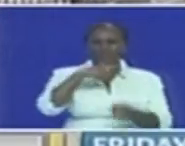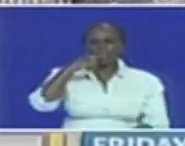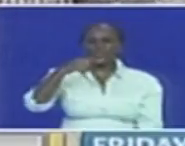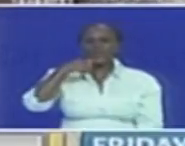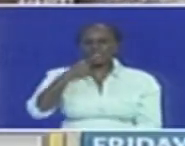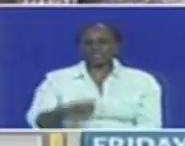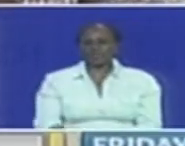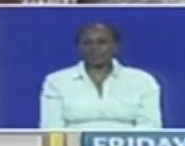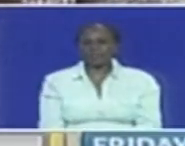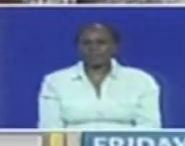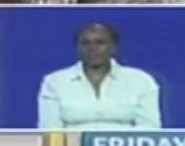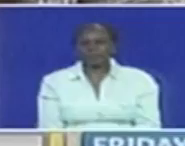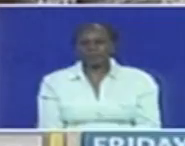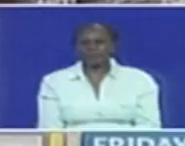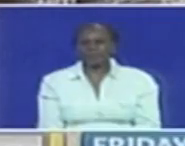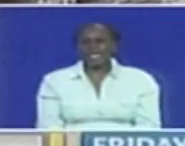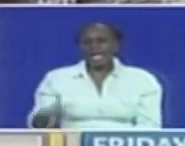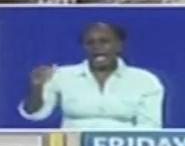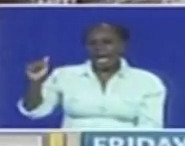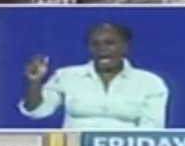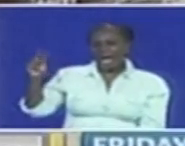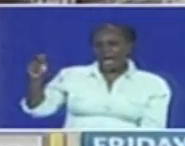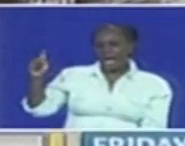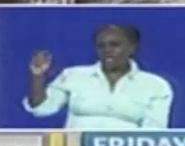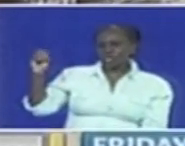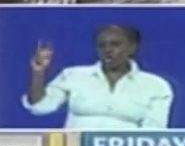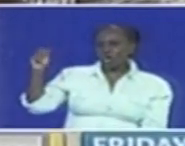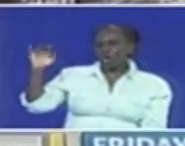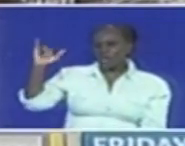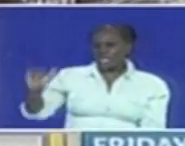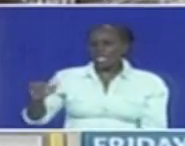pronunciations. Is it Anthony or Anthony?